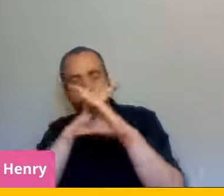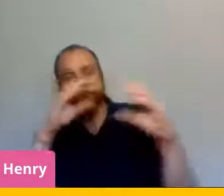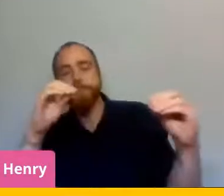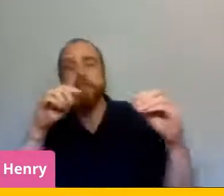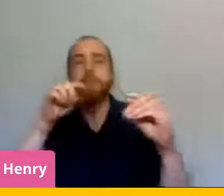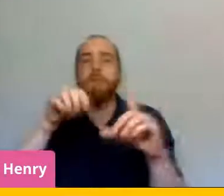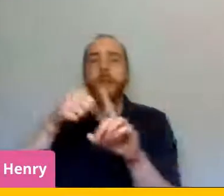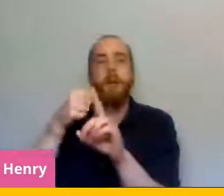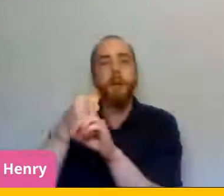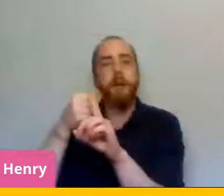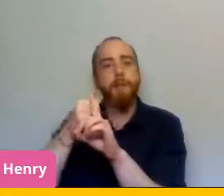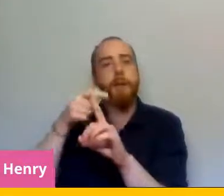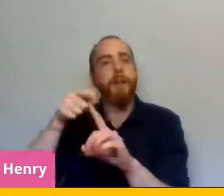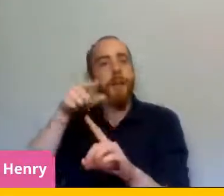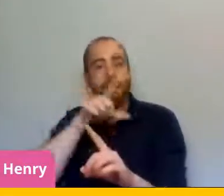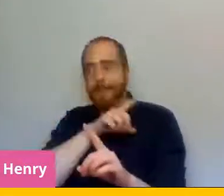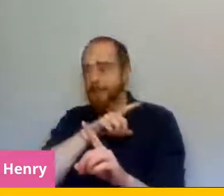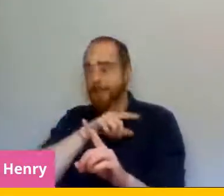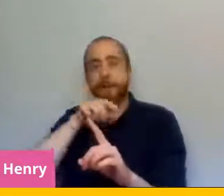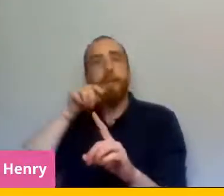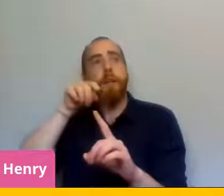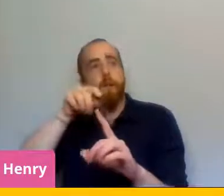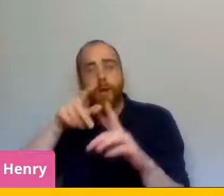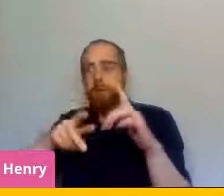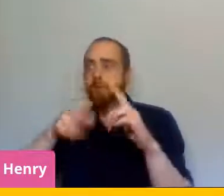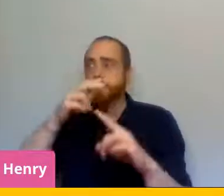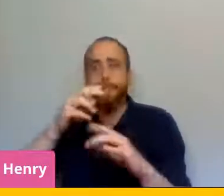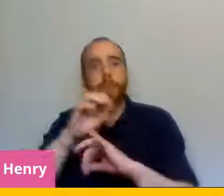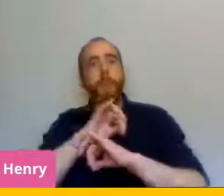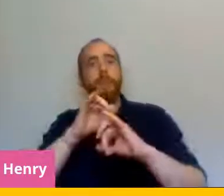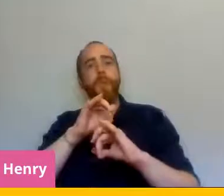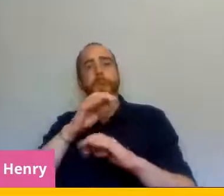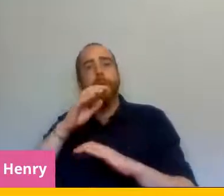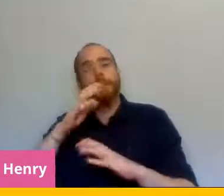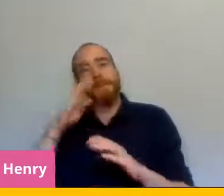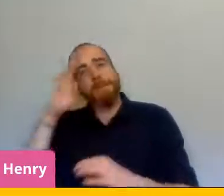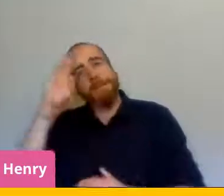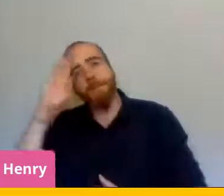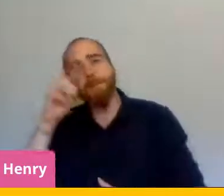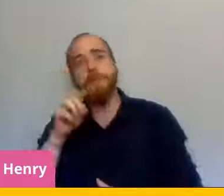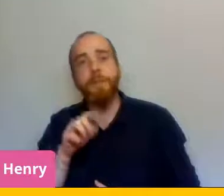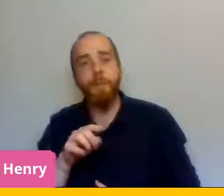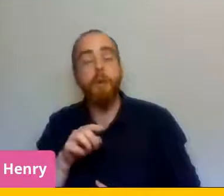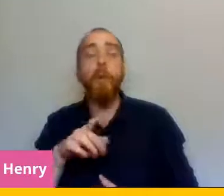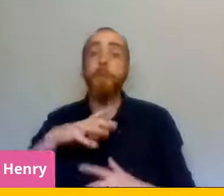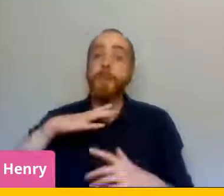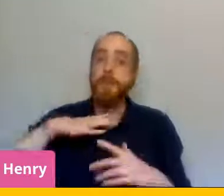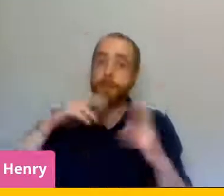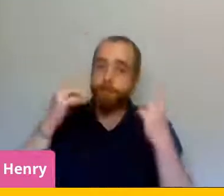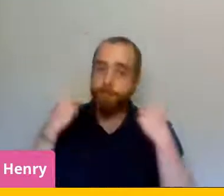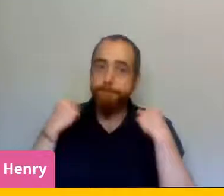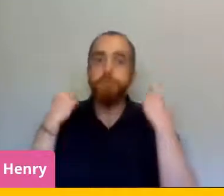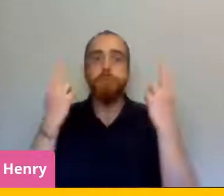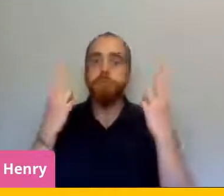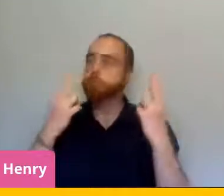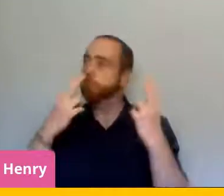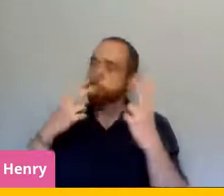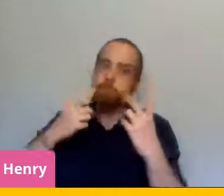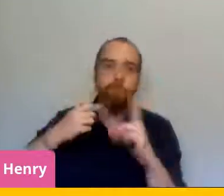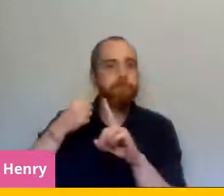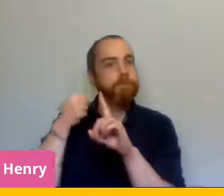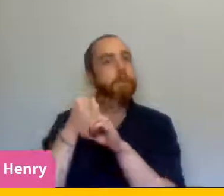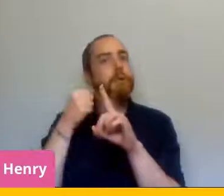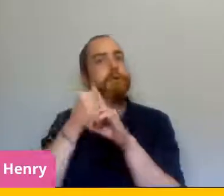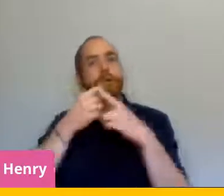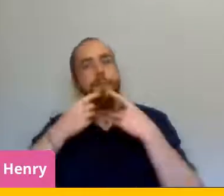we're trying to give branches the tools to do that locally, because we need a local voice, because we won't get to every MP. We can try and